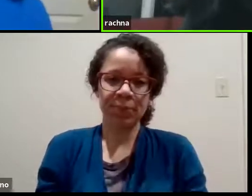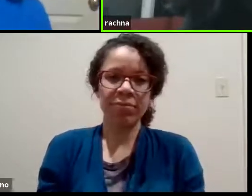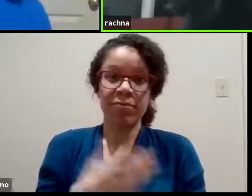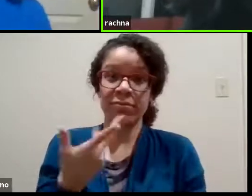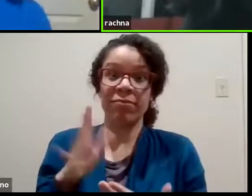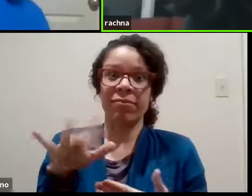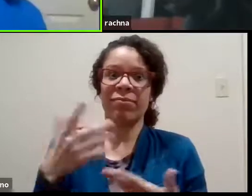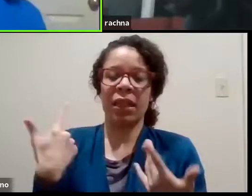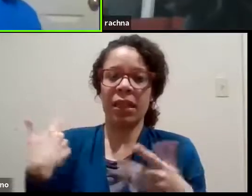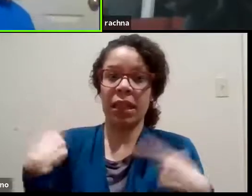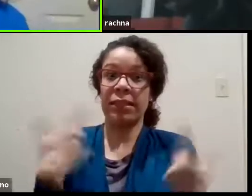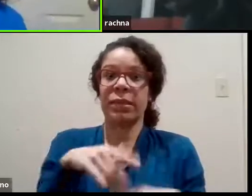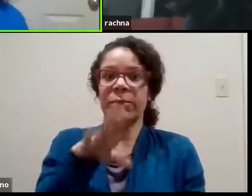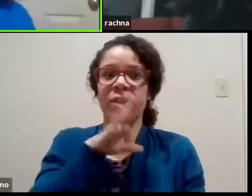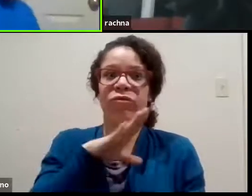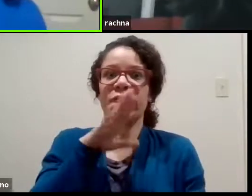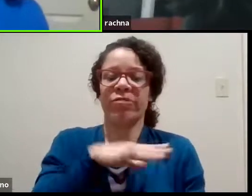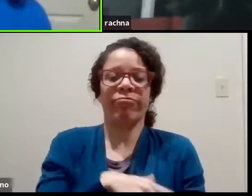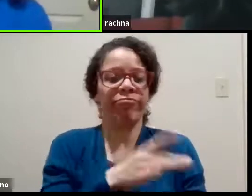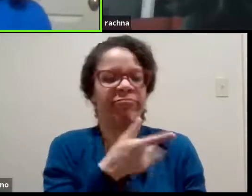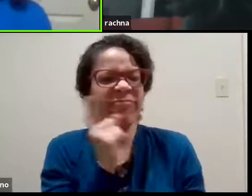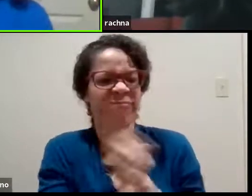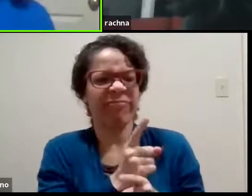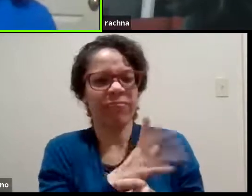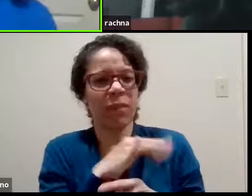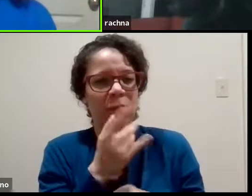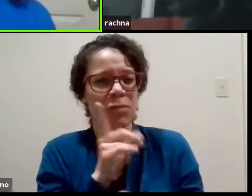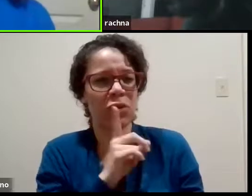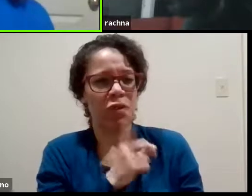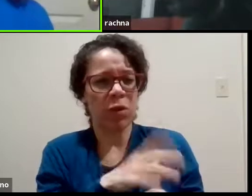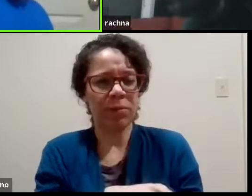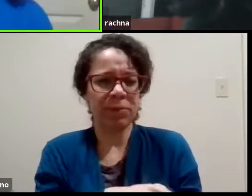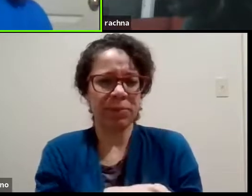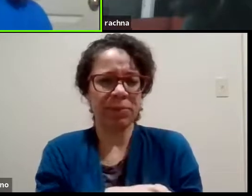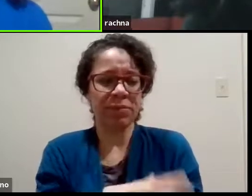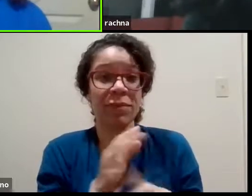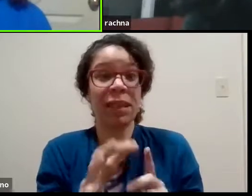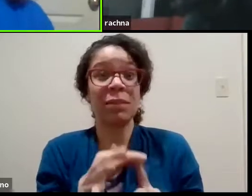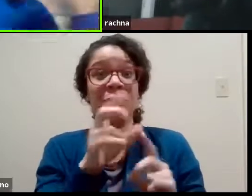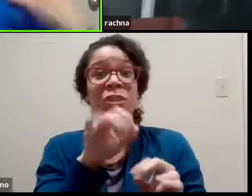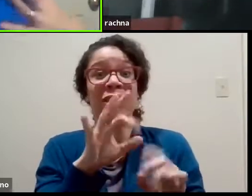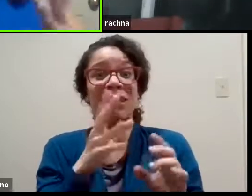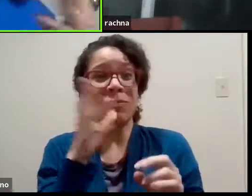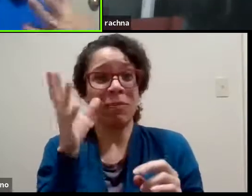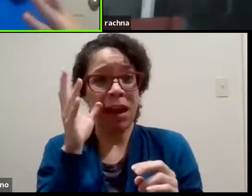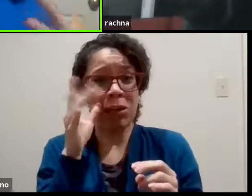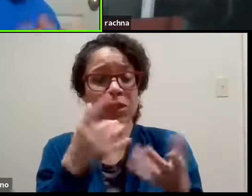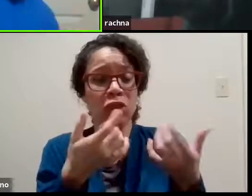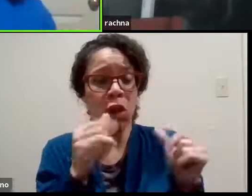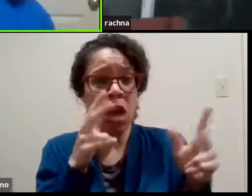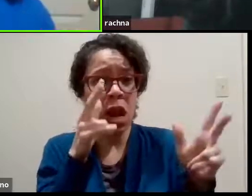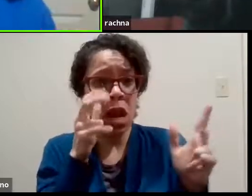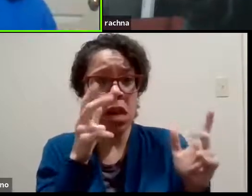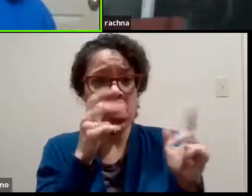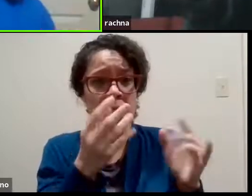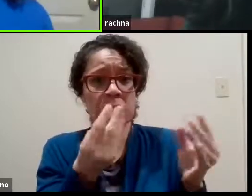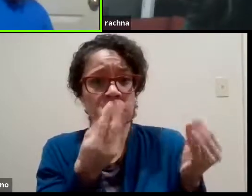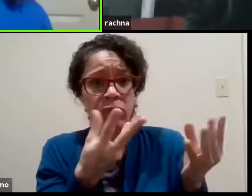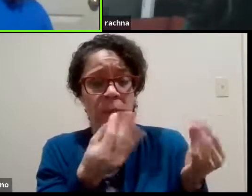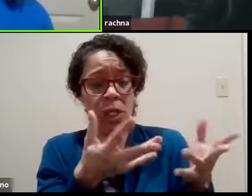frustrating. Yes, for sure. I can imagine, especially when parents are sitting there trying to absorb all this information.